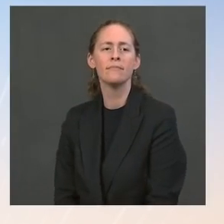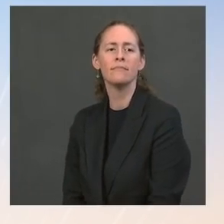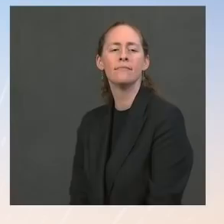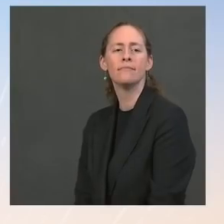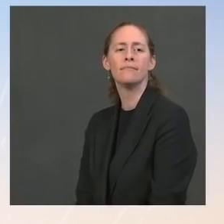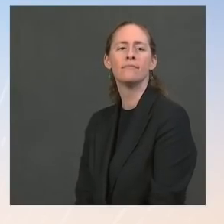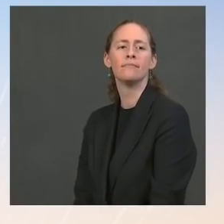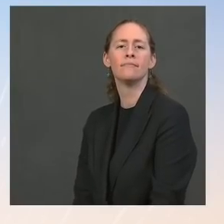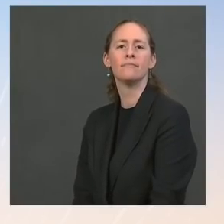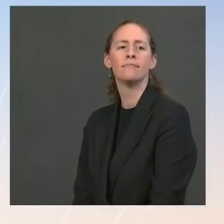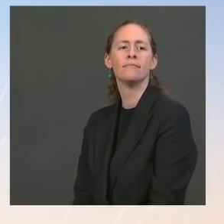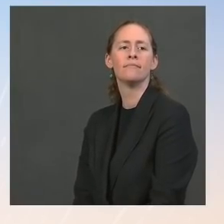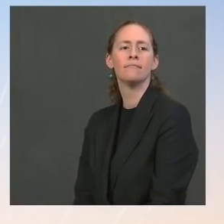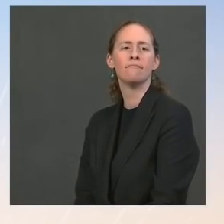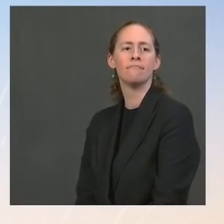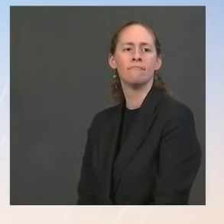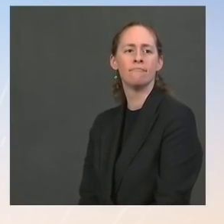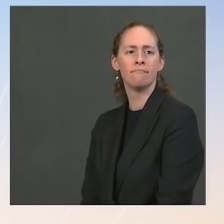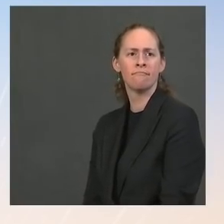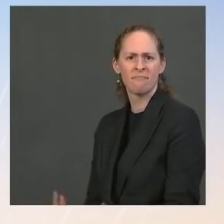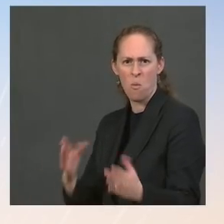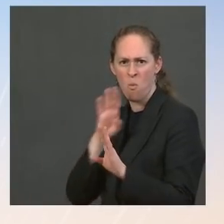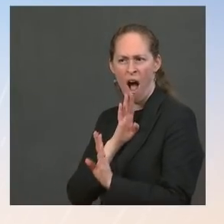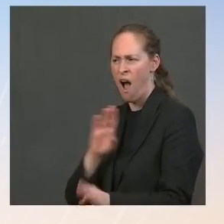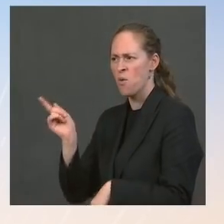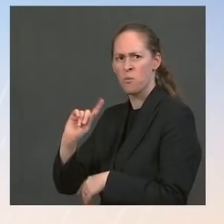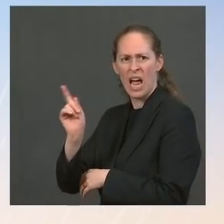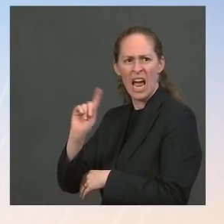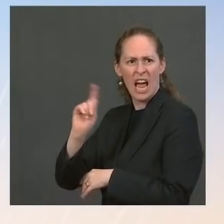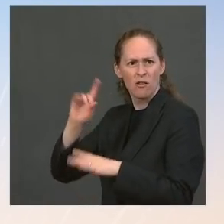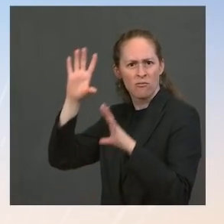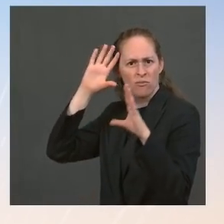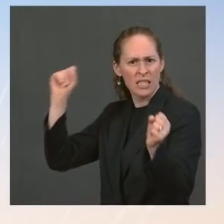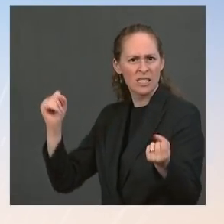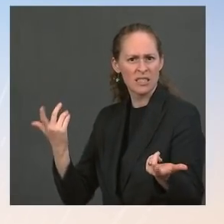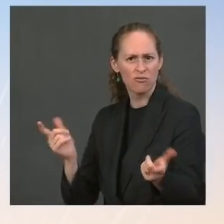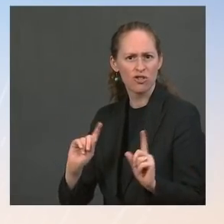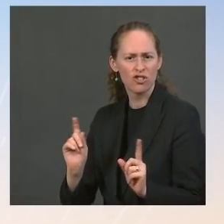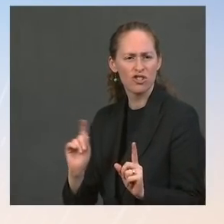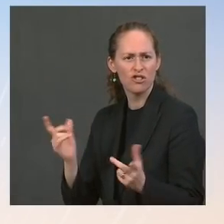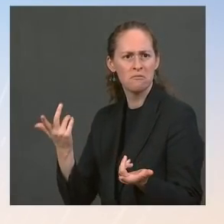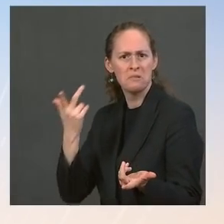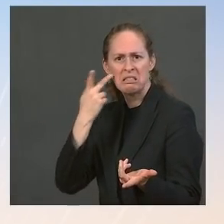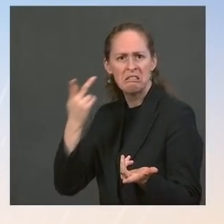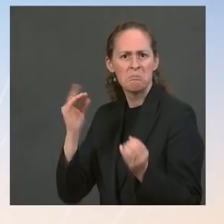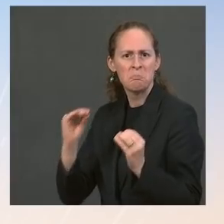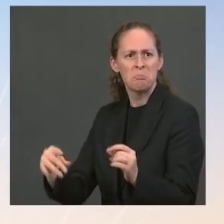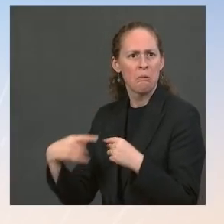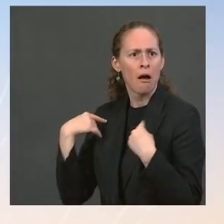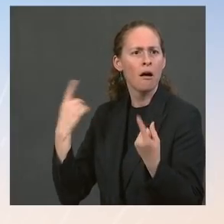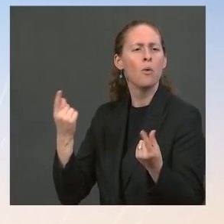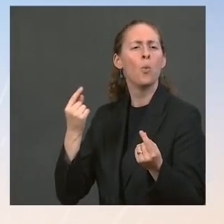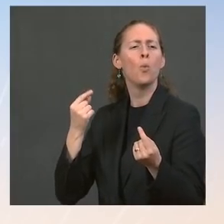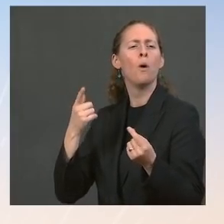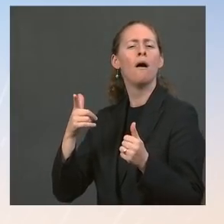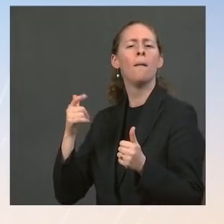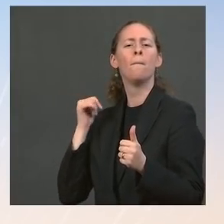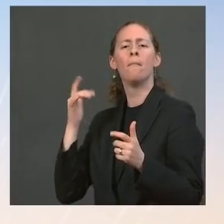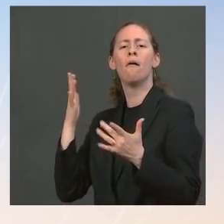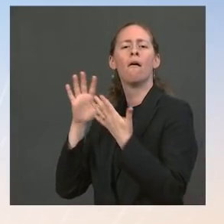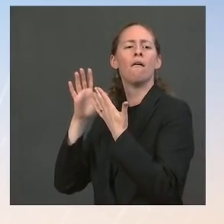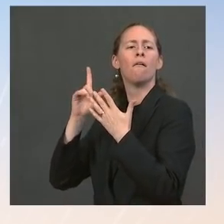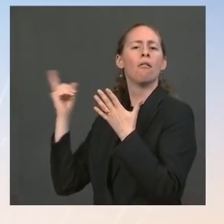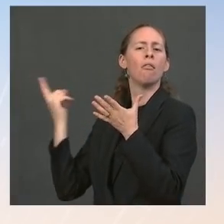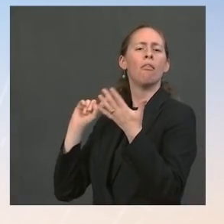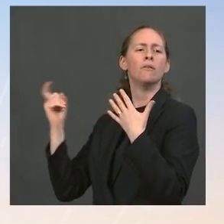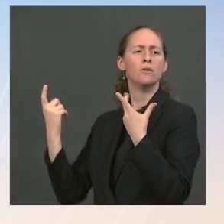publicly this week, Yeah. and you talked about leaving room in his schedule, can you paint more of a picture of what's happening behind the scenes? Are these calls happening from the Oval? Is he